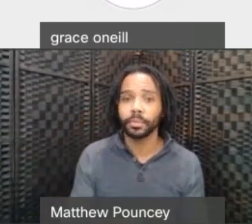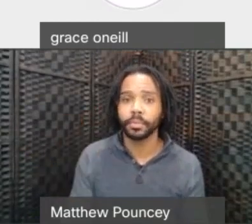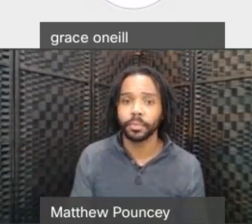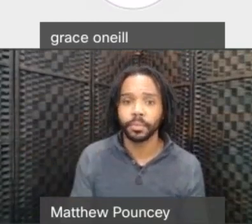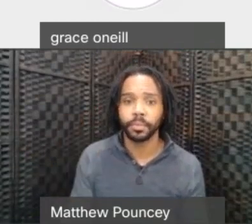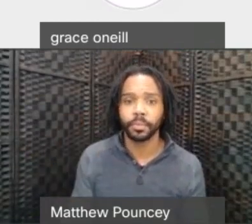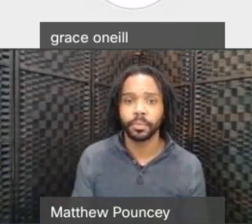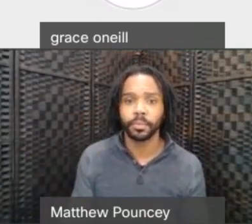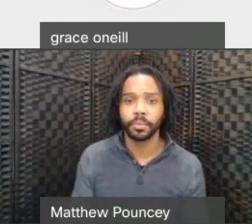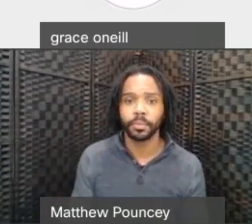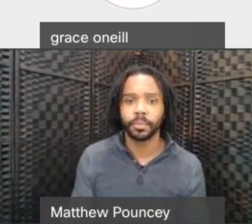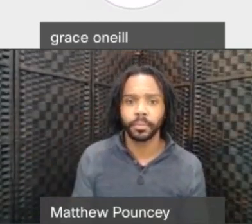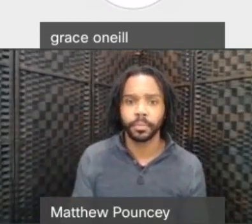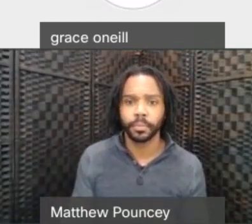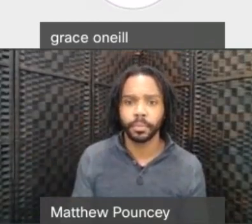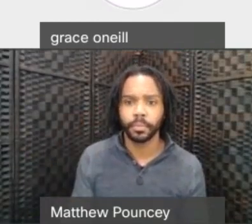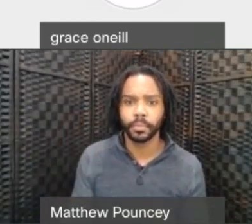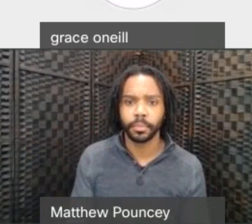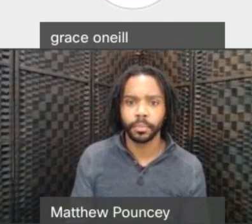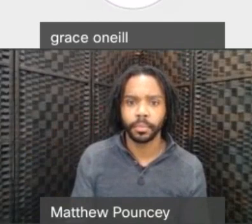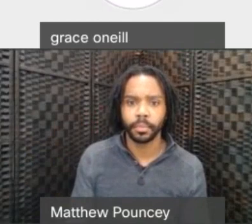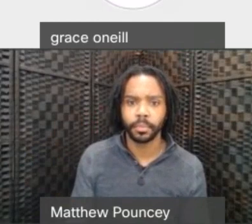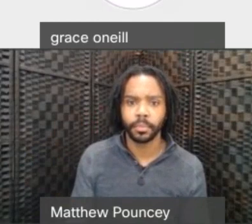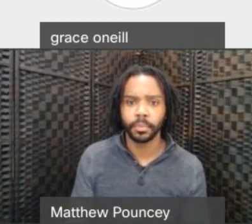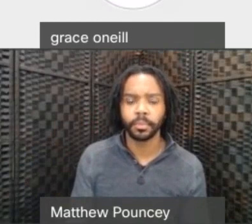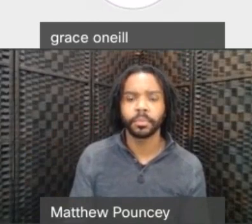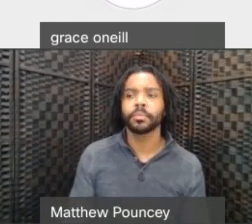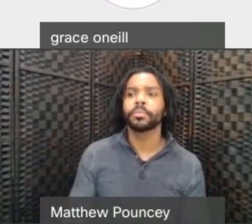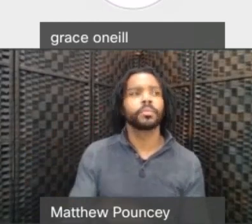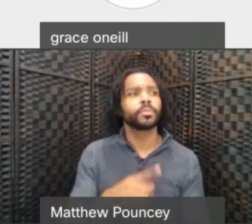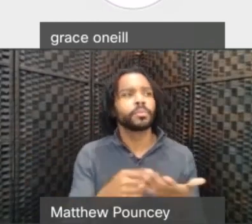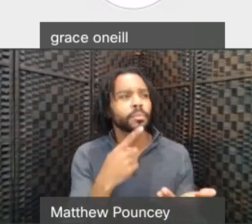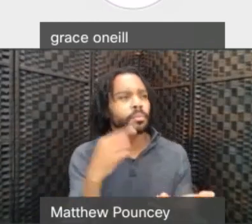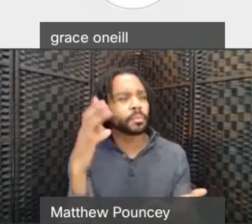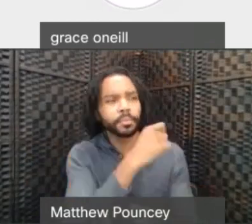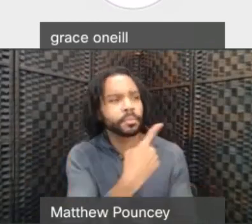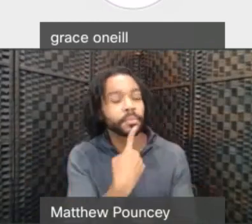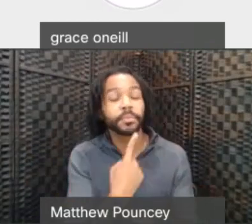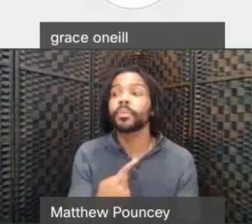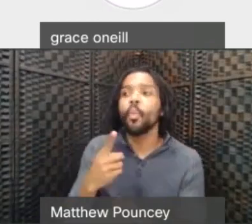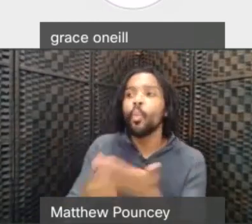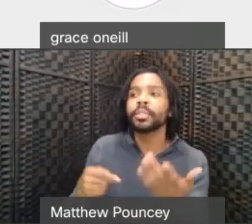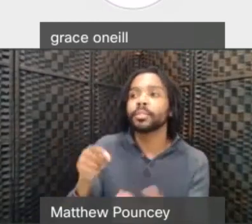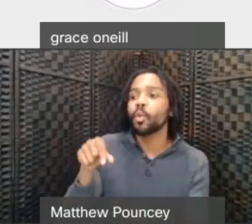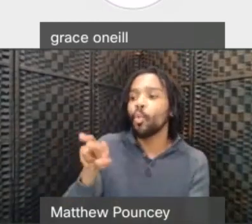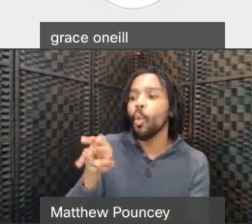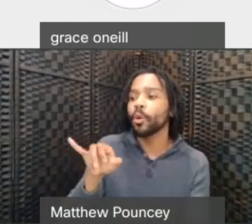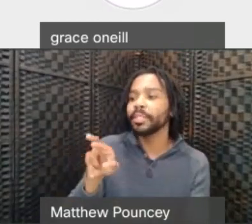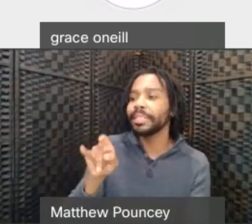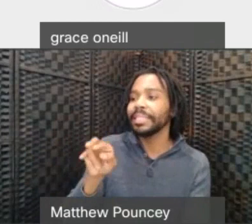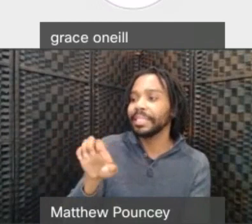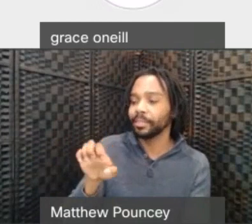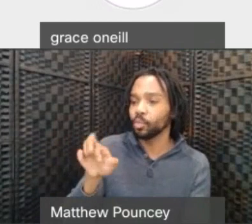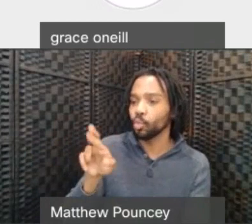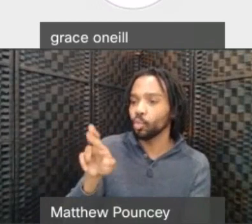I'm sorry. I looked away. What was the question? They said, what is the quarantine rate for in-home support?